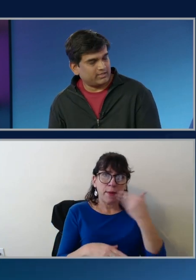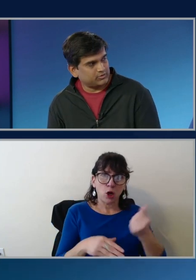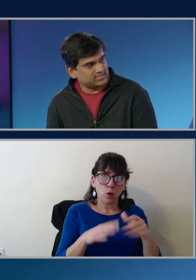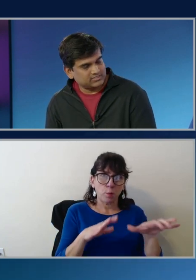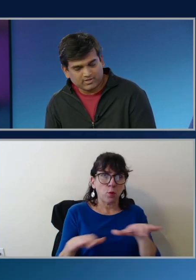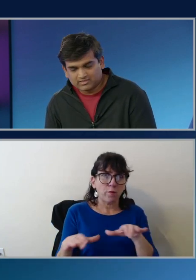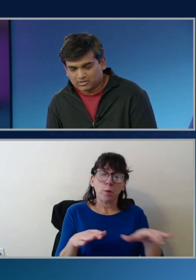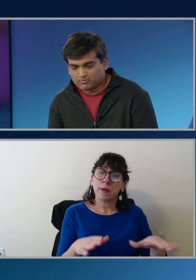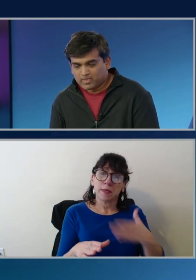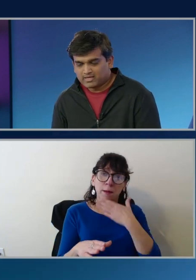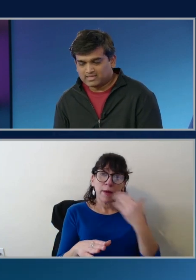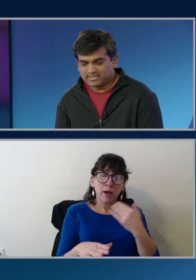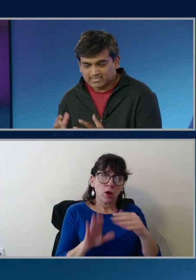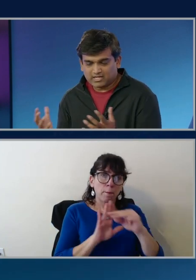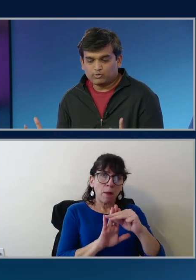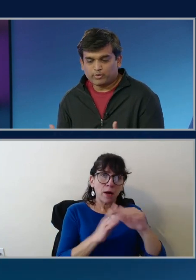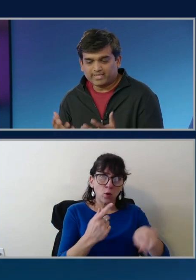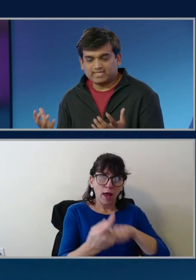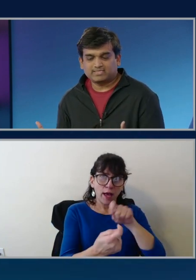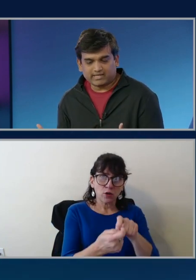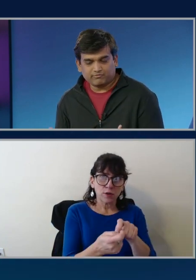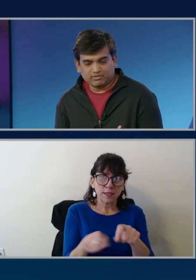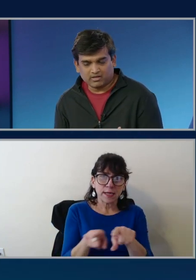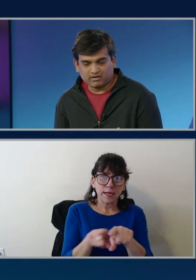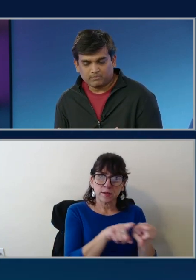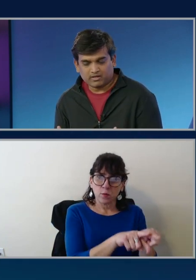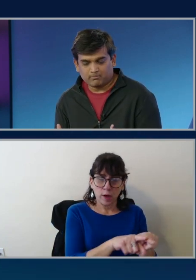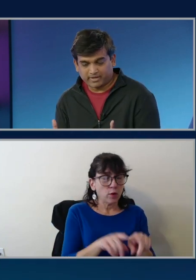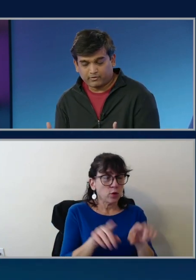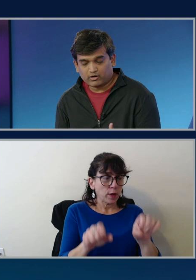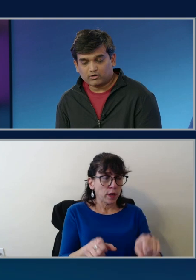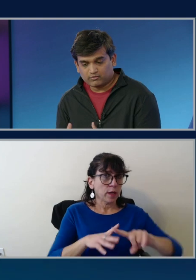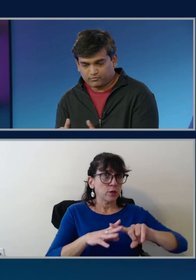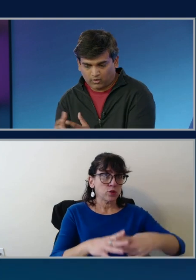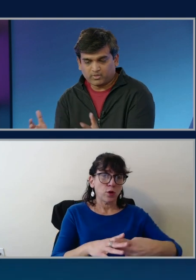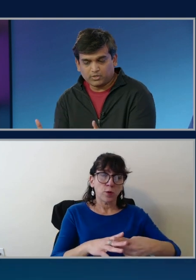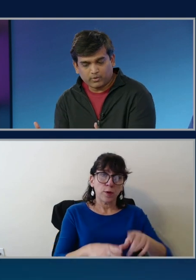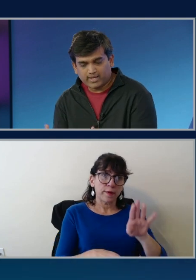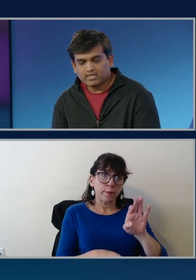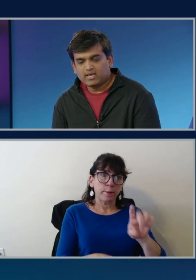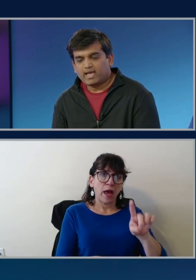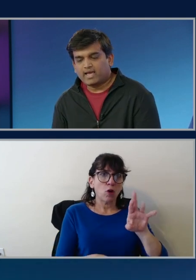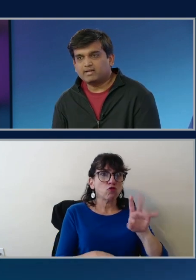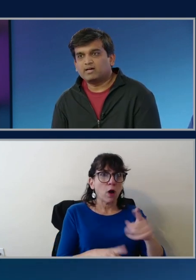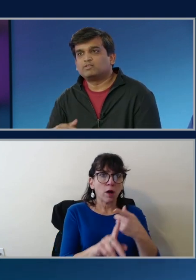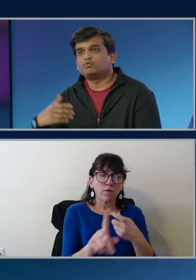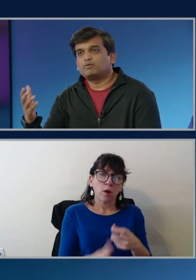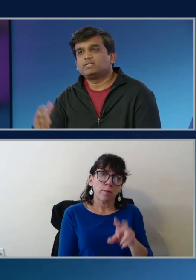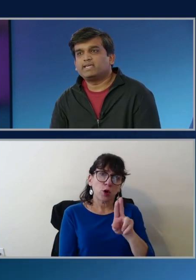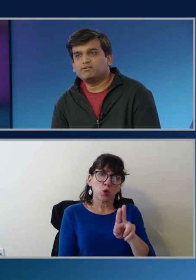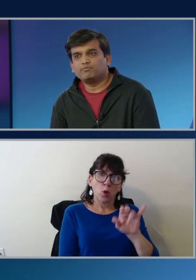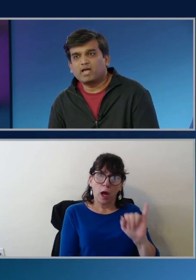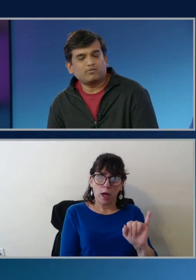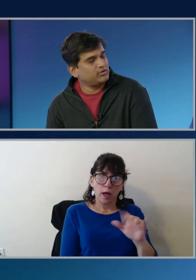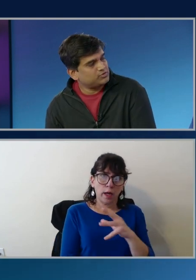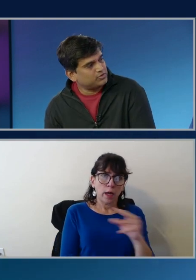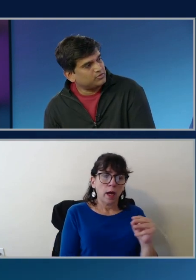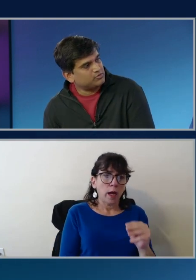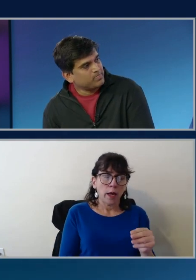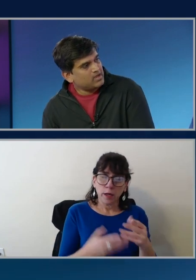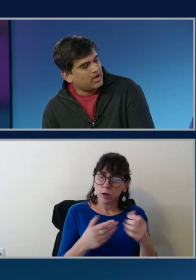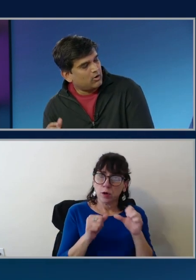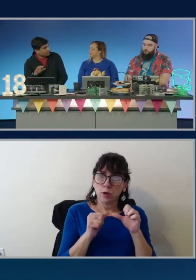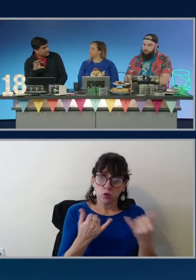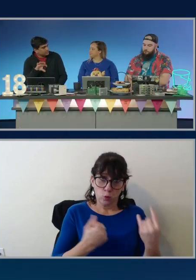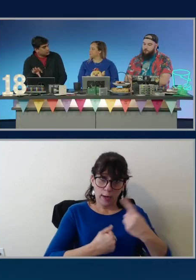model accuracy as well. So that's how you can get started with Bedrock from the UI. And throughout the day, we are going to show